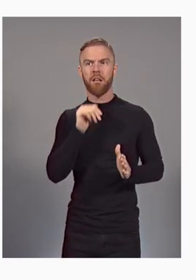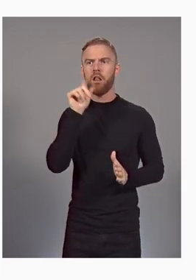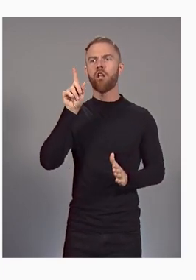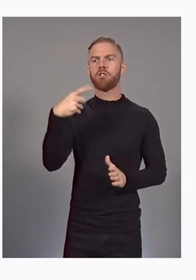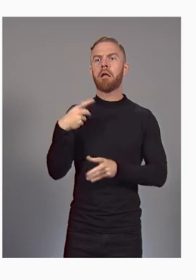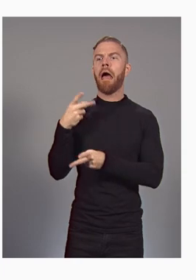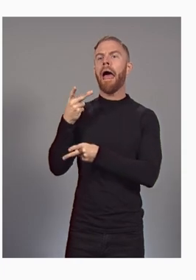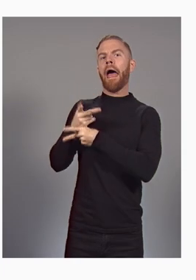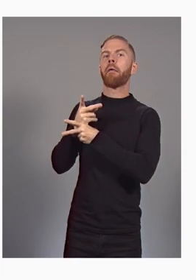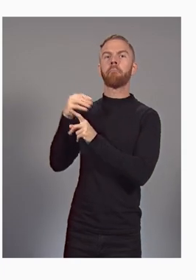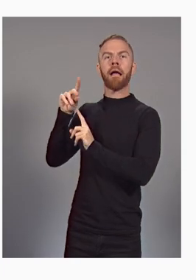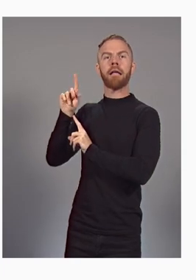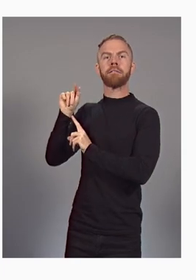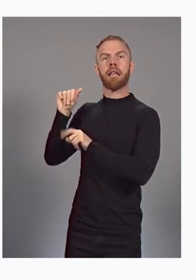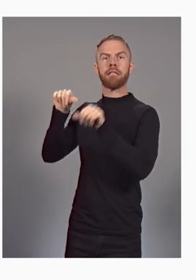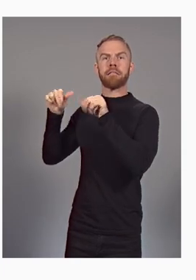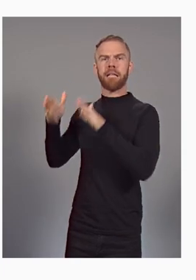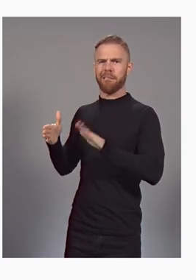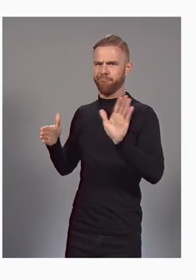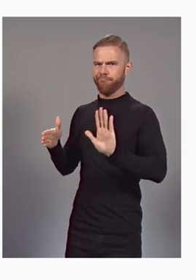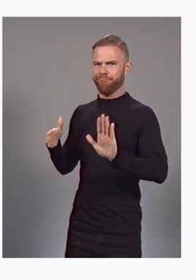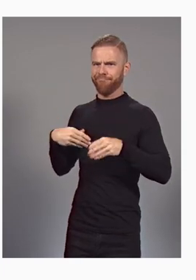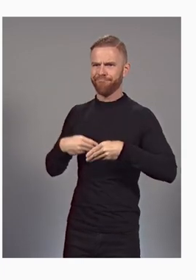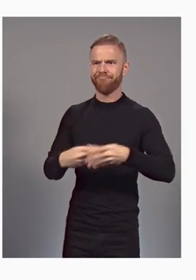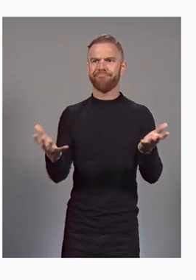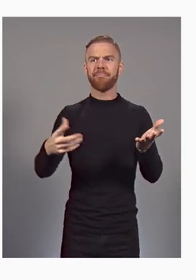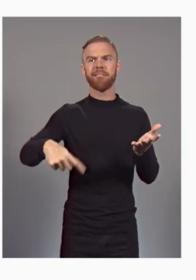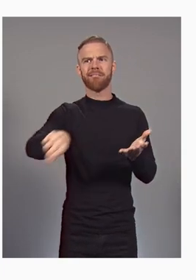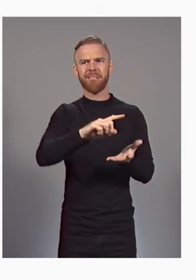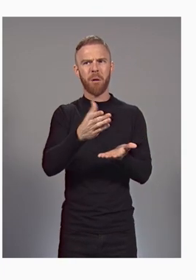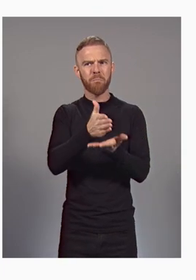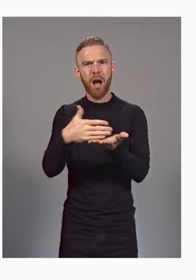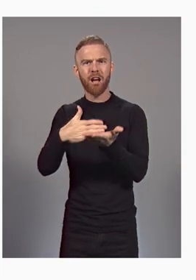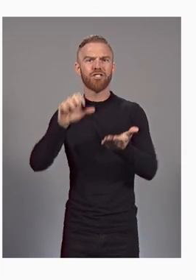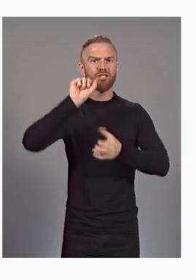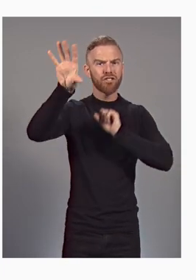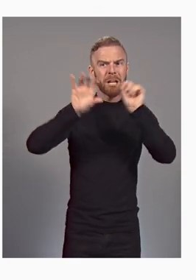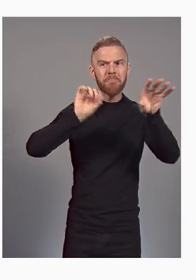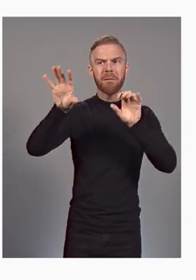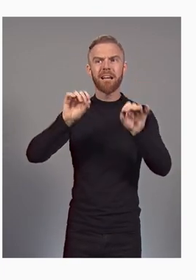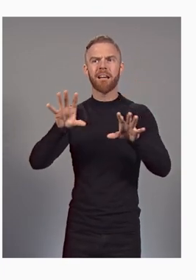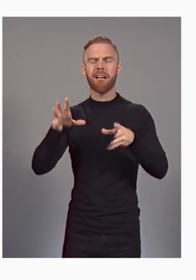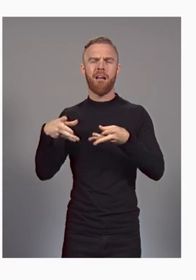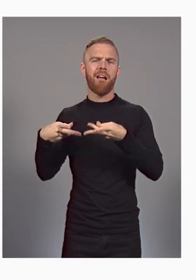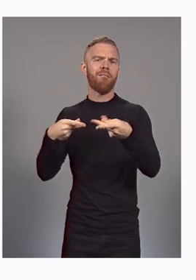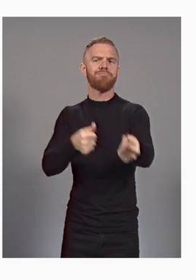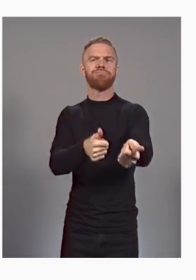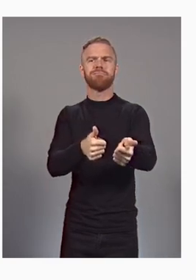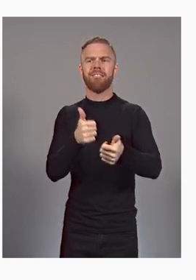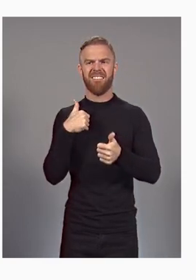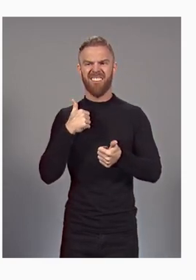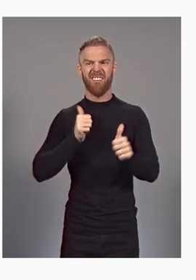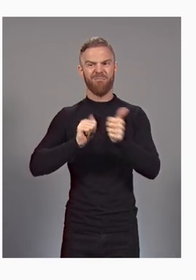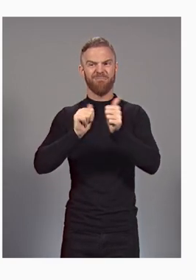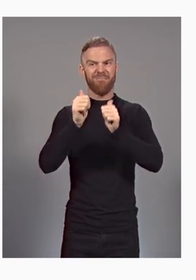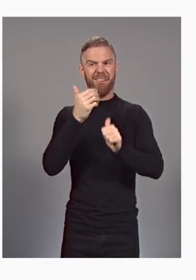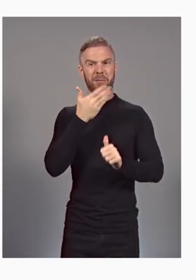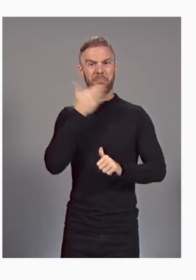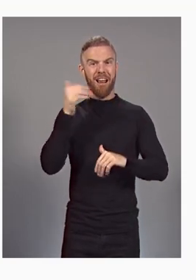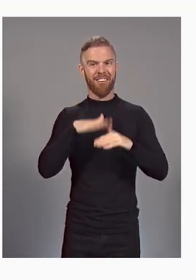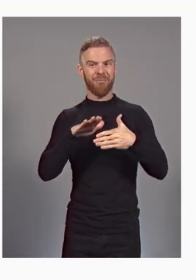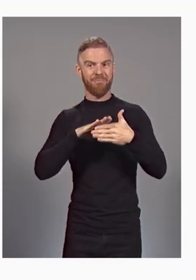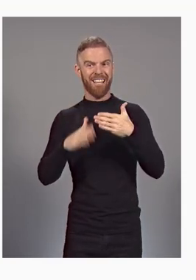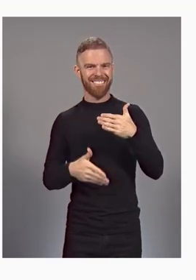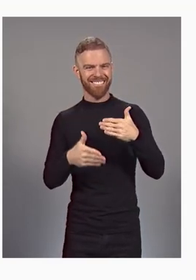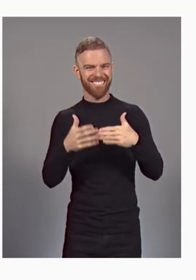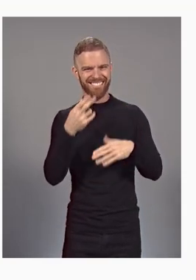charging easier, our parts shipment more efficient. They even help us race better on the weekends. We're using Google